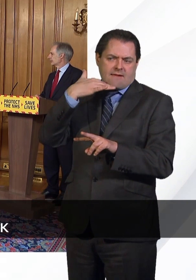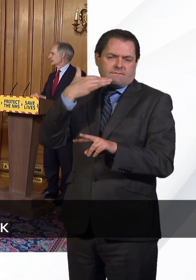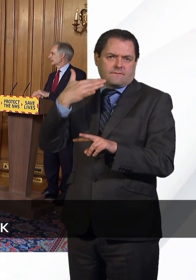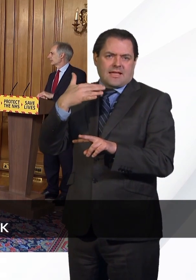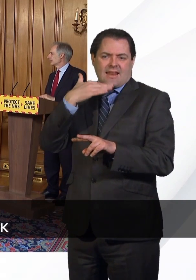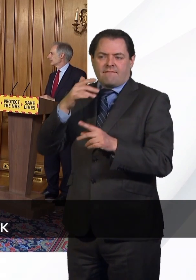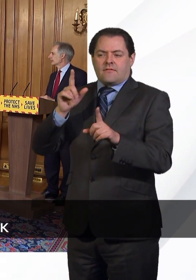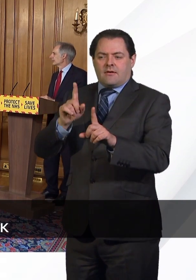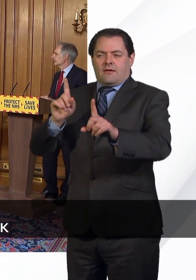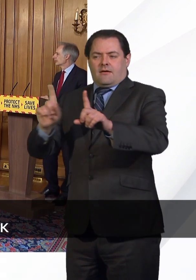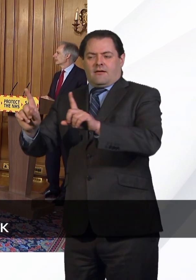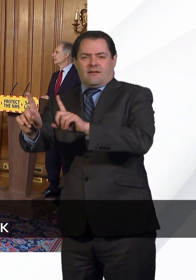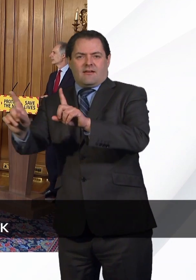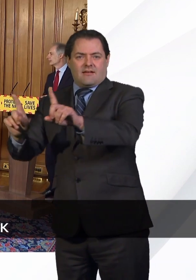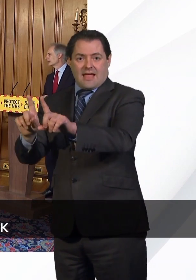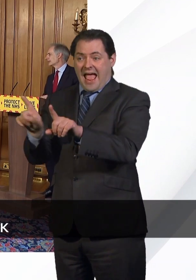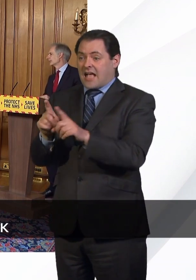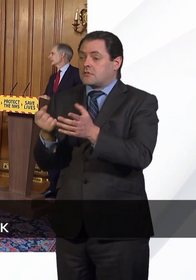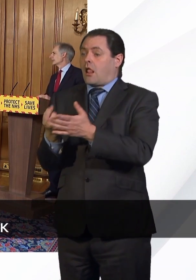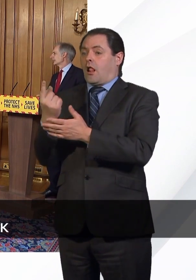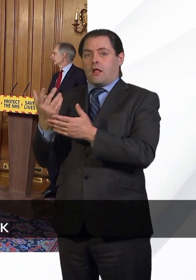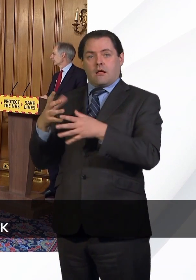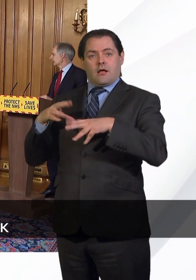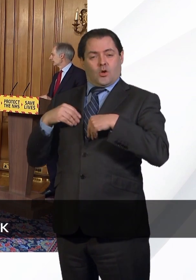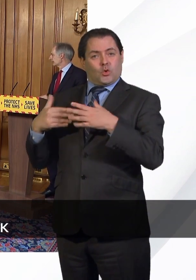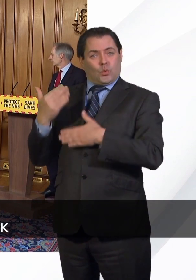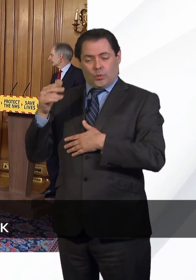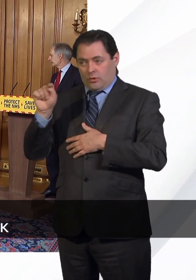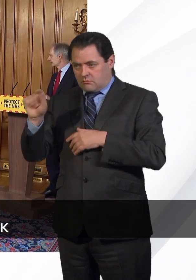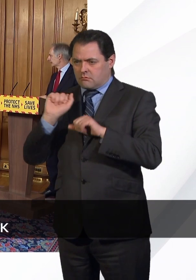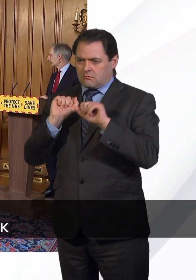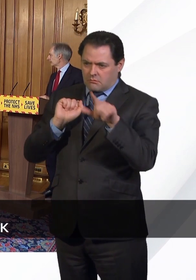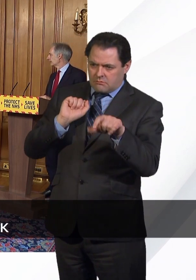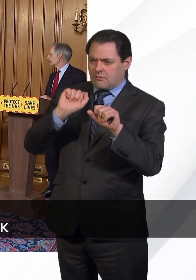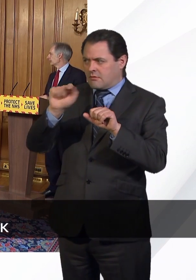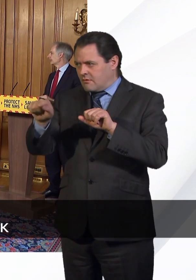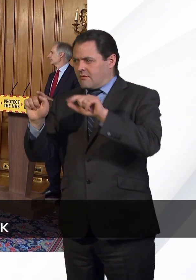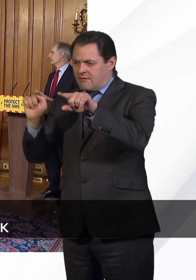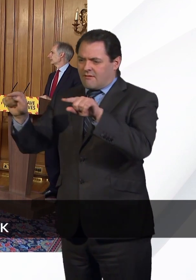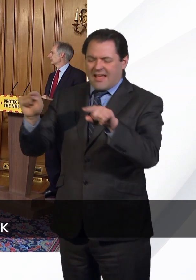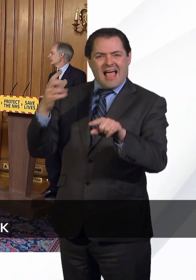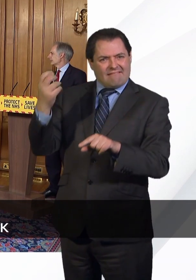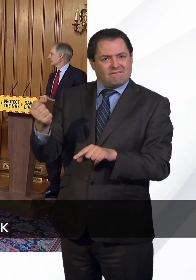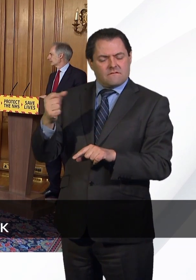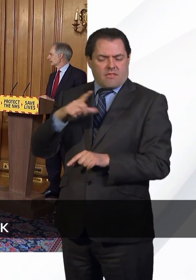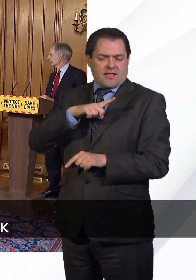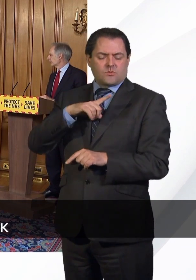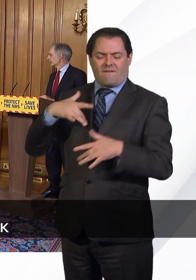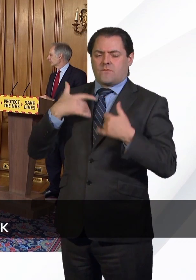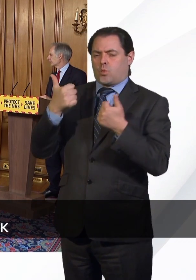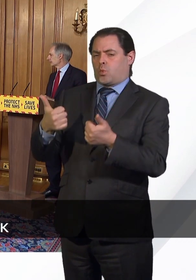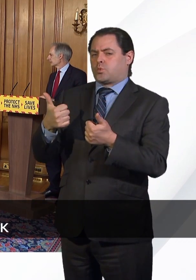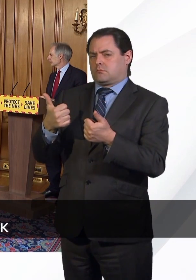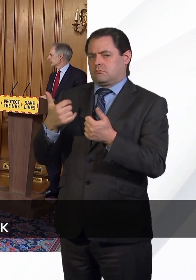interactions and there are new cases on the island, and so we think that it will be effective and it will be